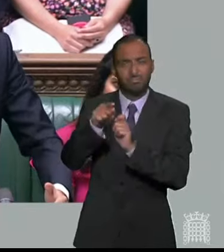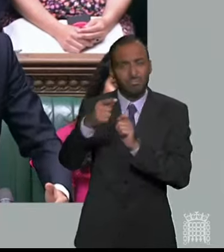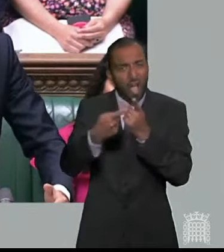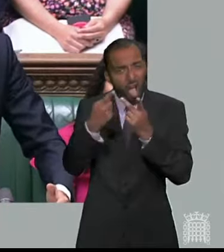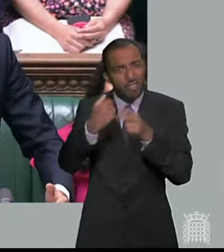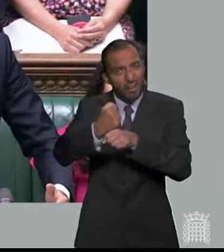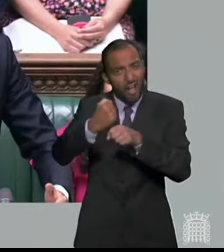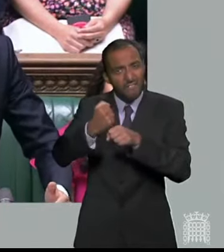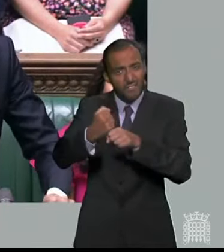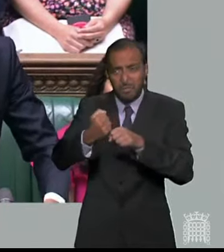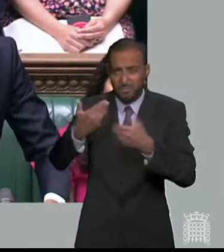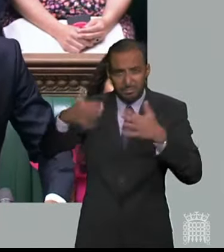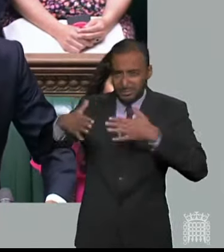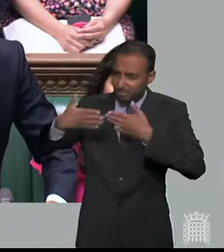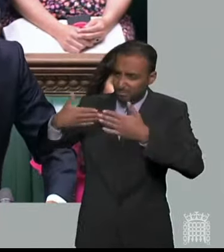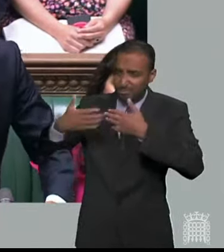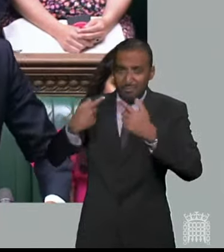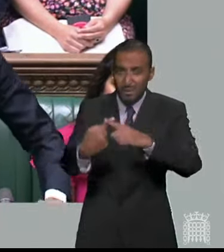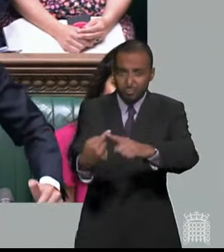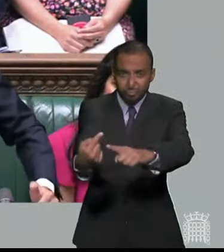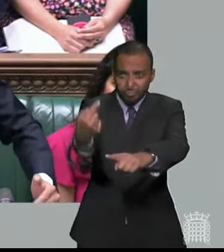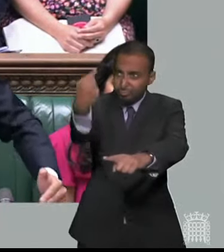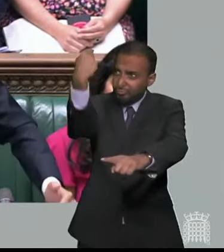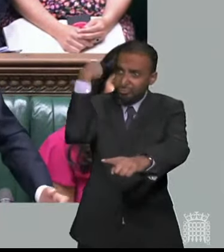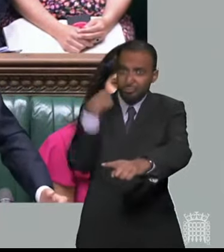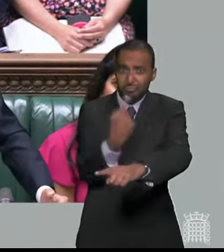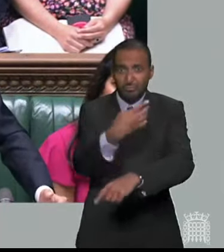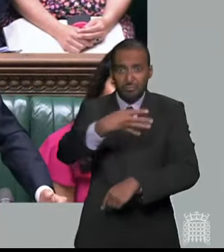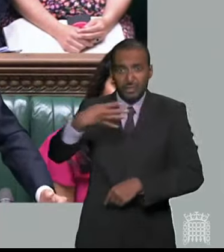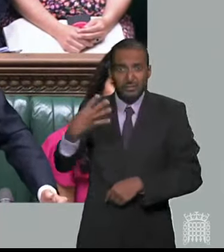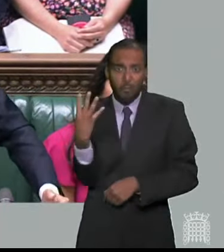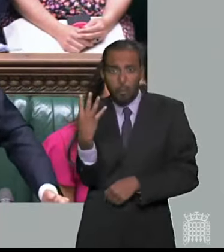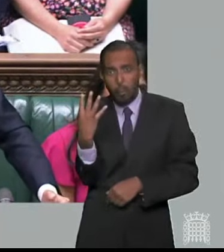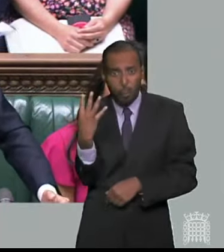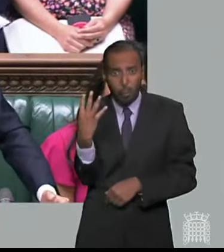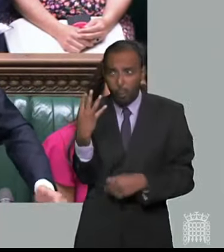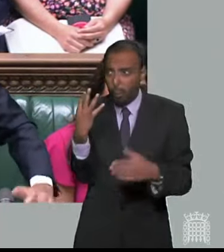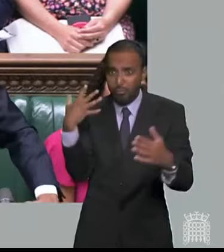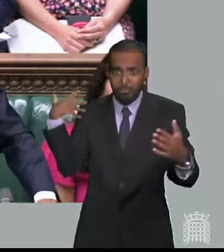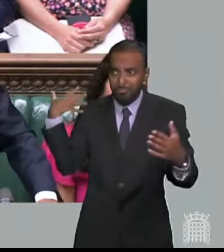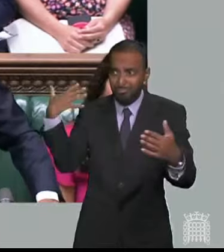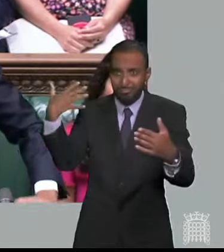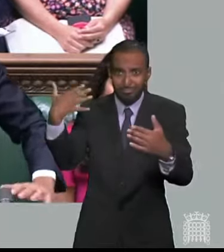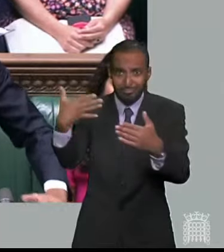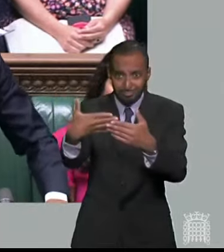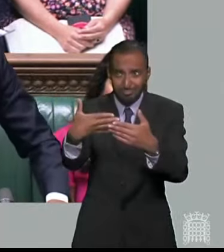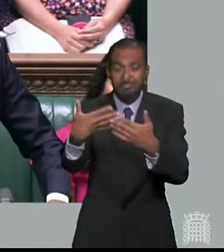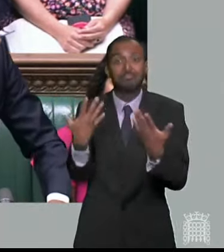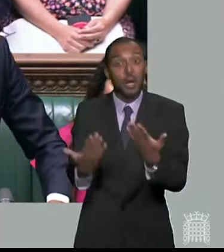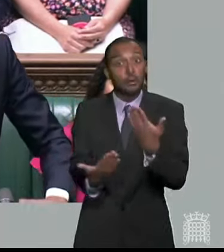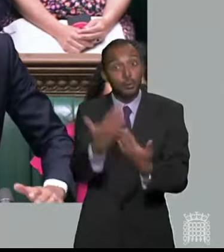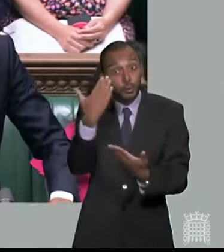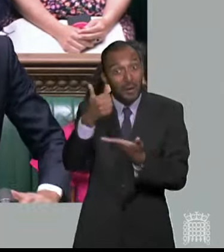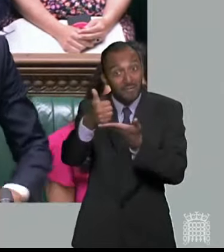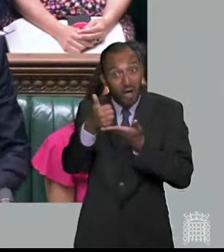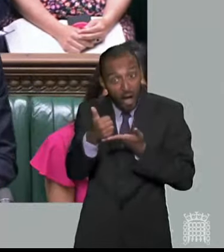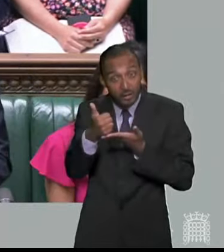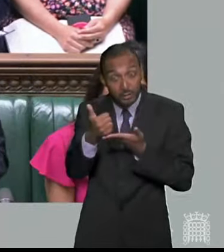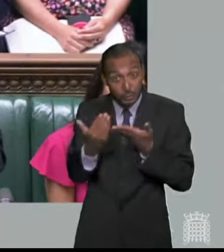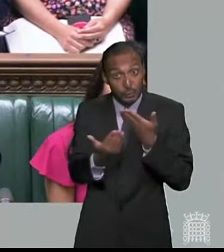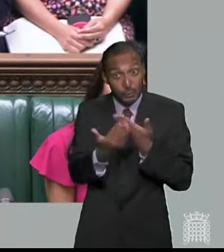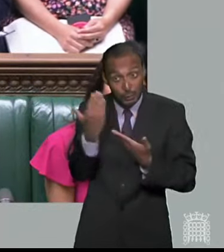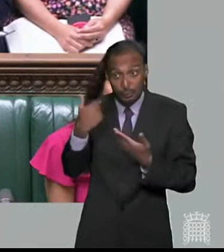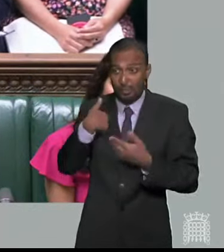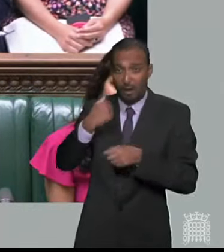back to 1994, Mr. Speaker. Now, as new advice has come forward, the government has rightly, decisively